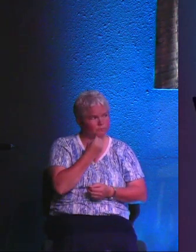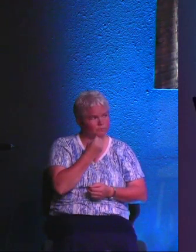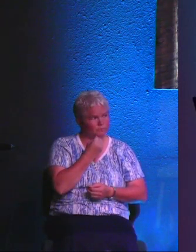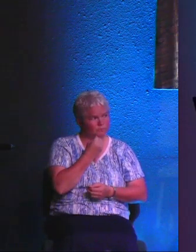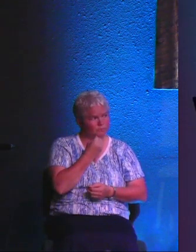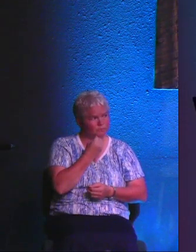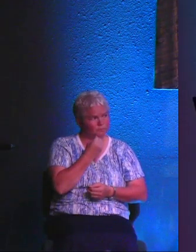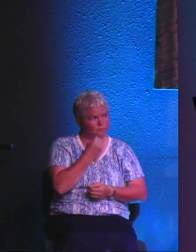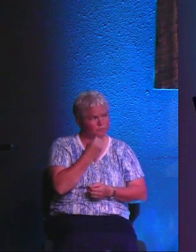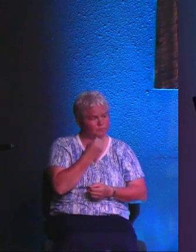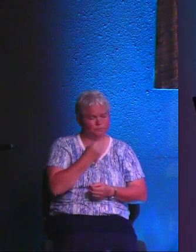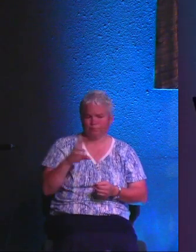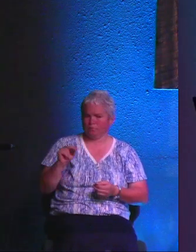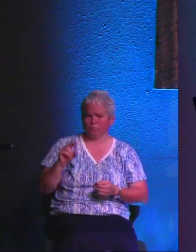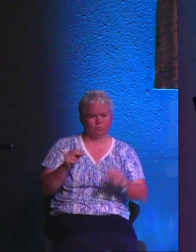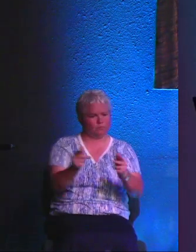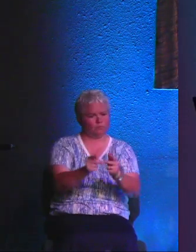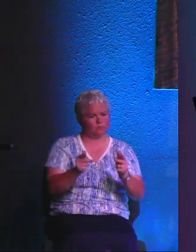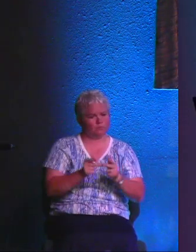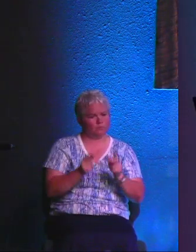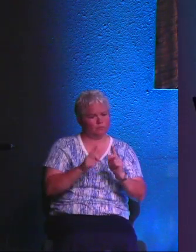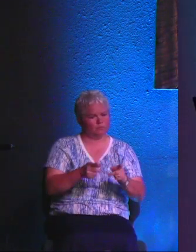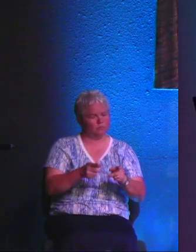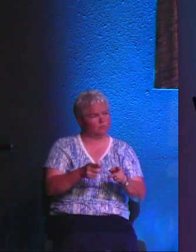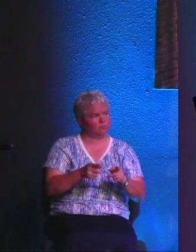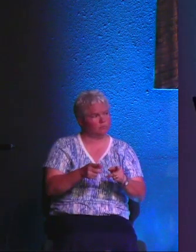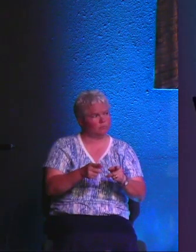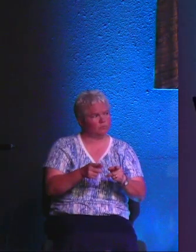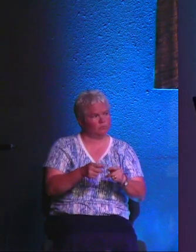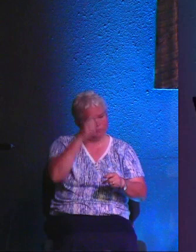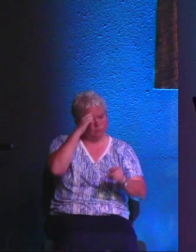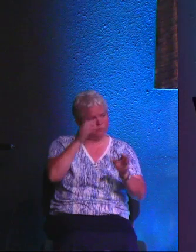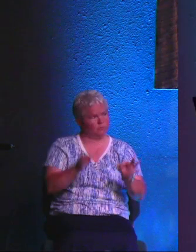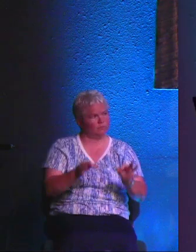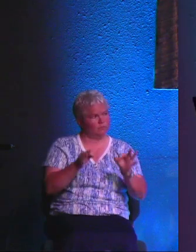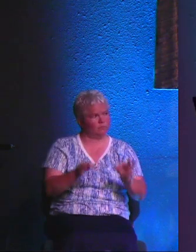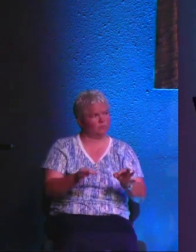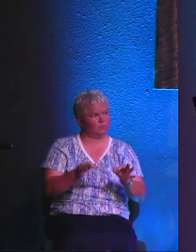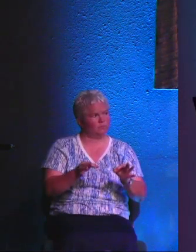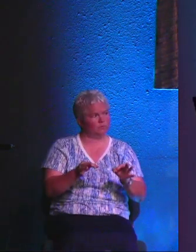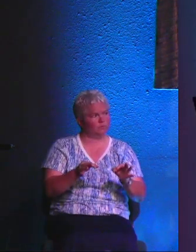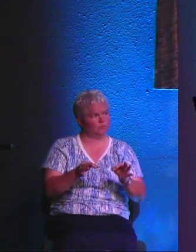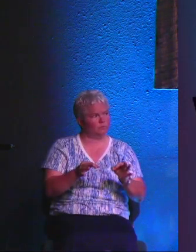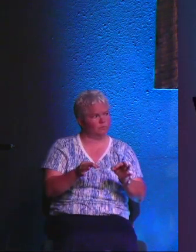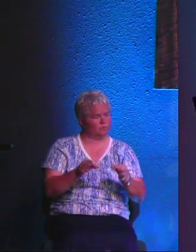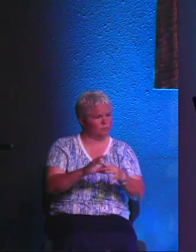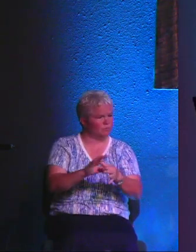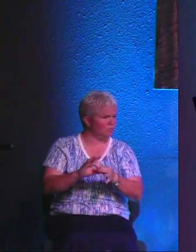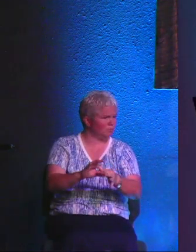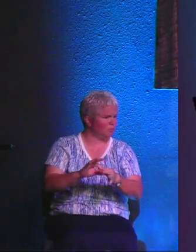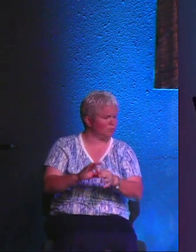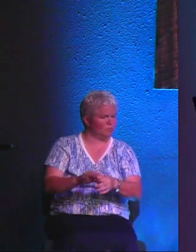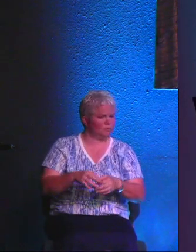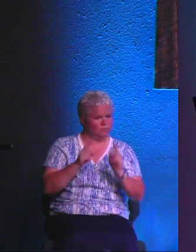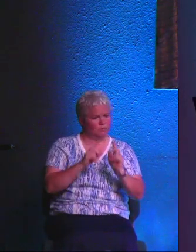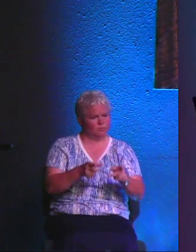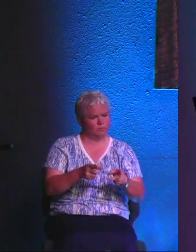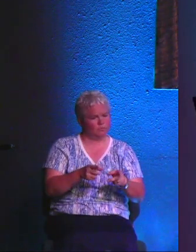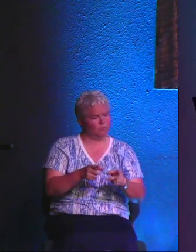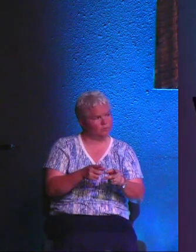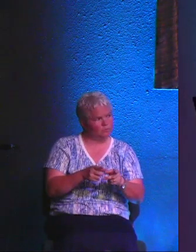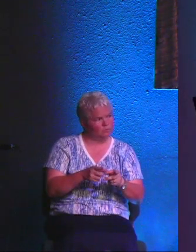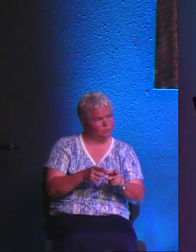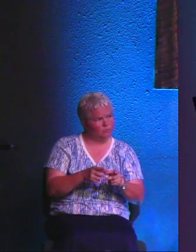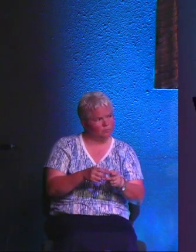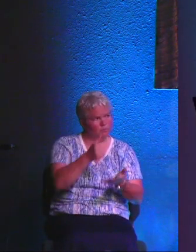I ended up with no place to go and would make the decision to let my children go to family